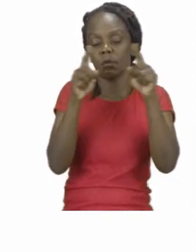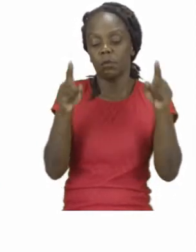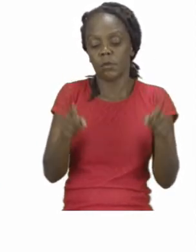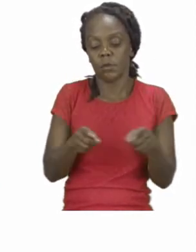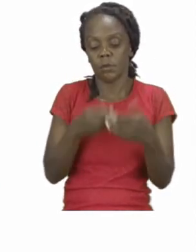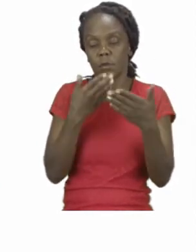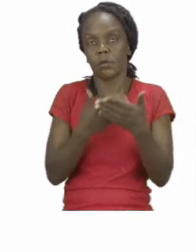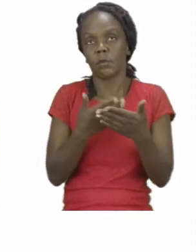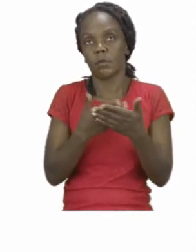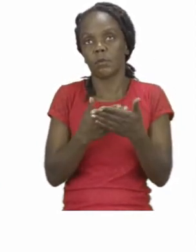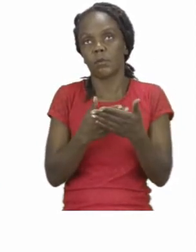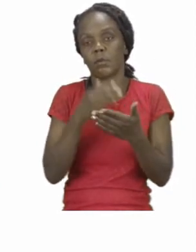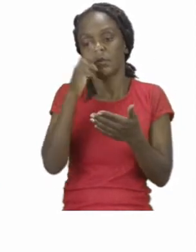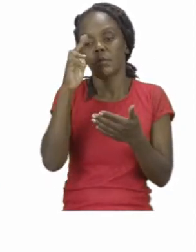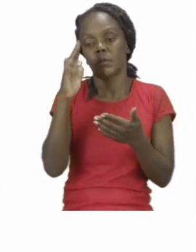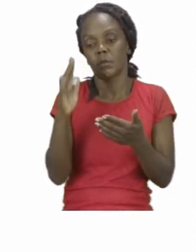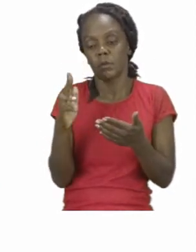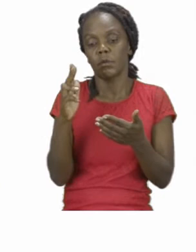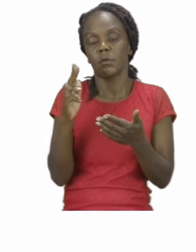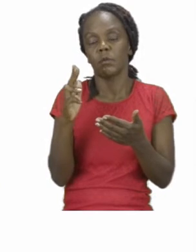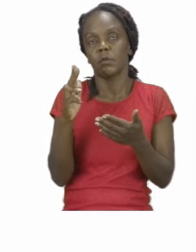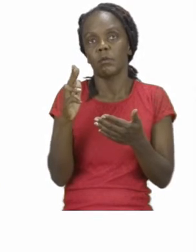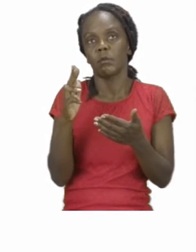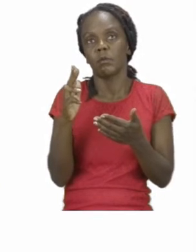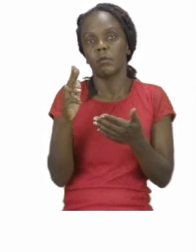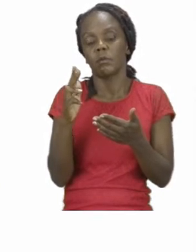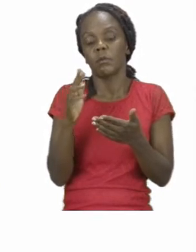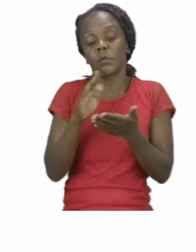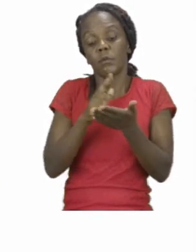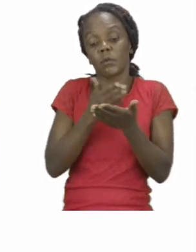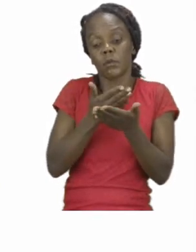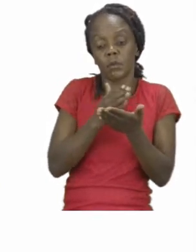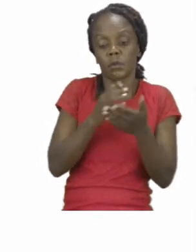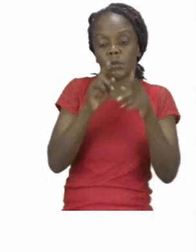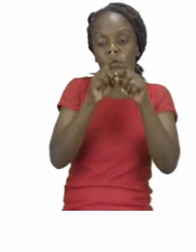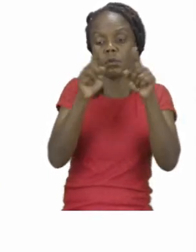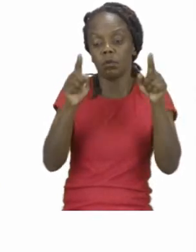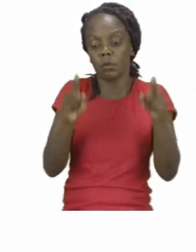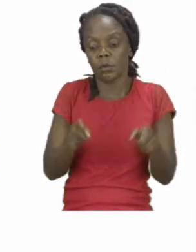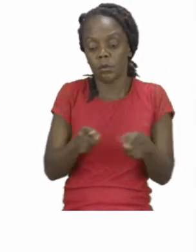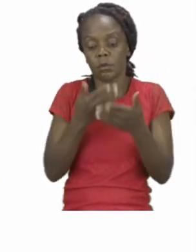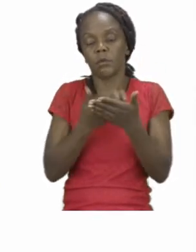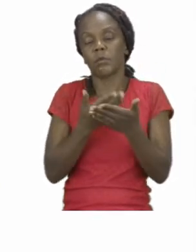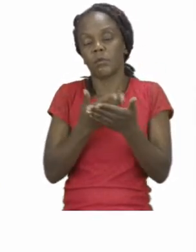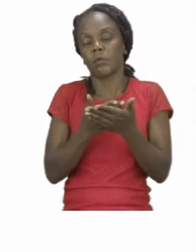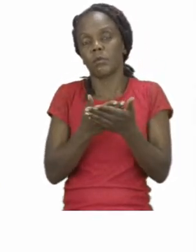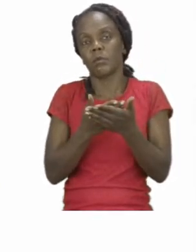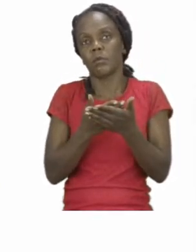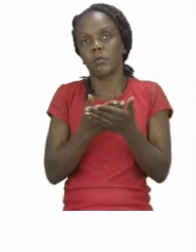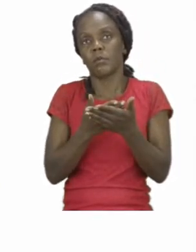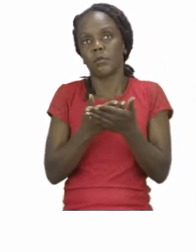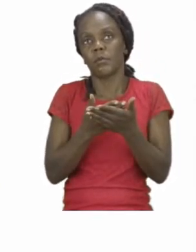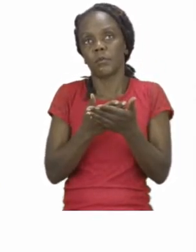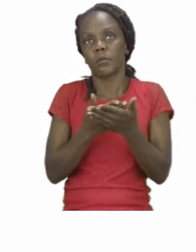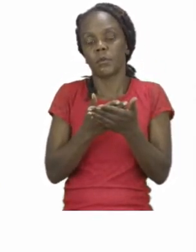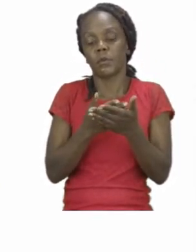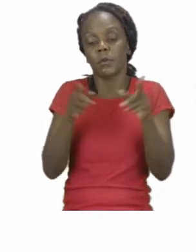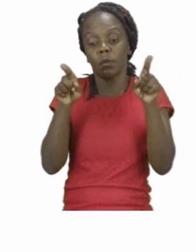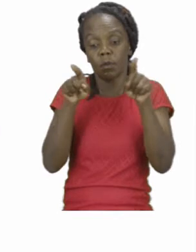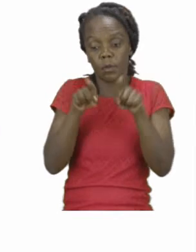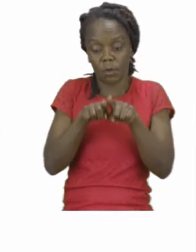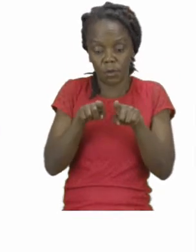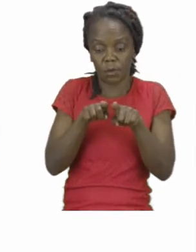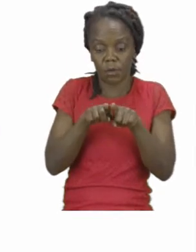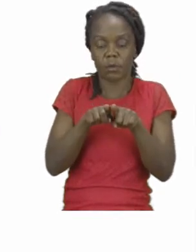Now the word similar means the same. So we are going to circle the